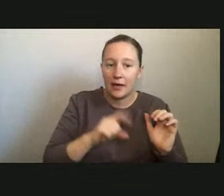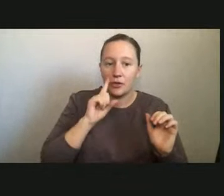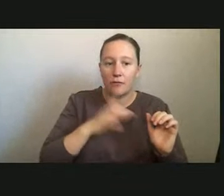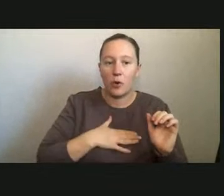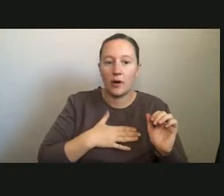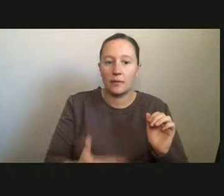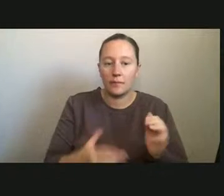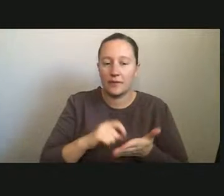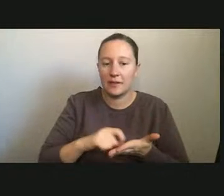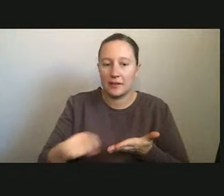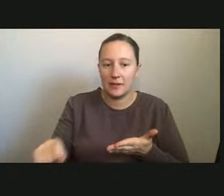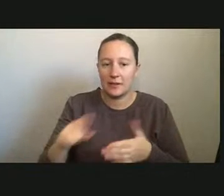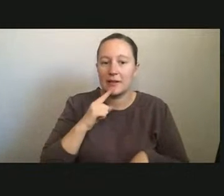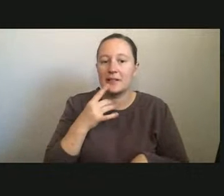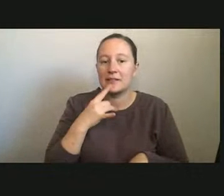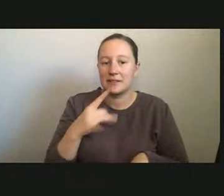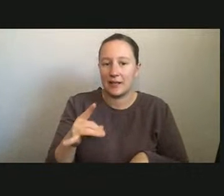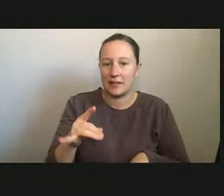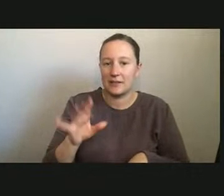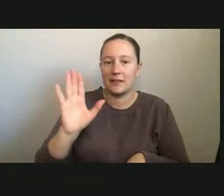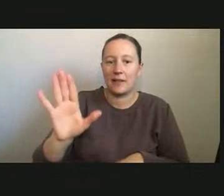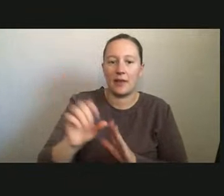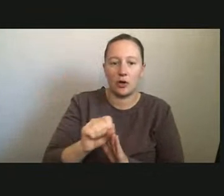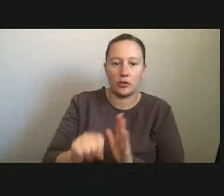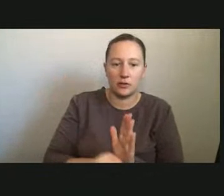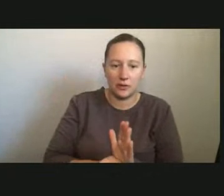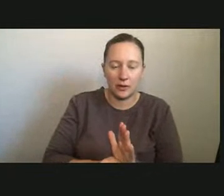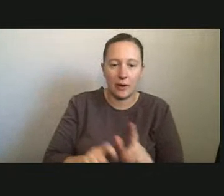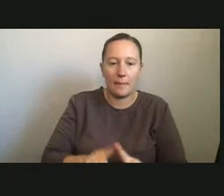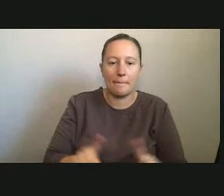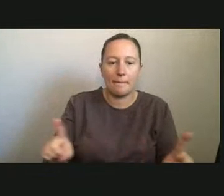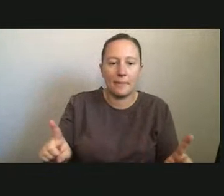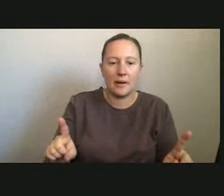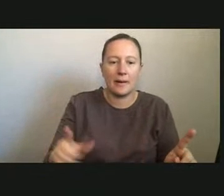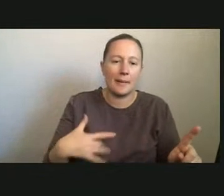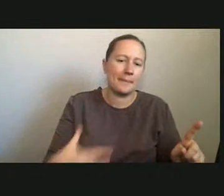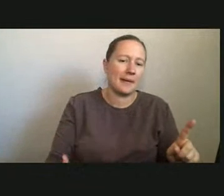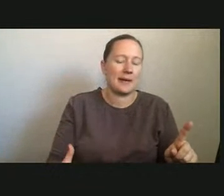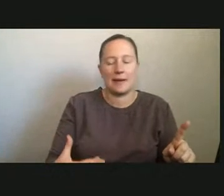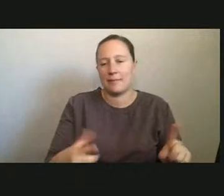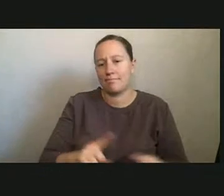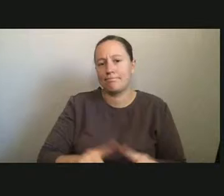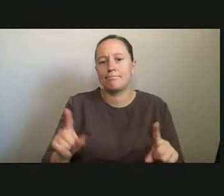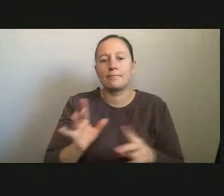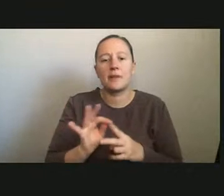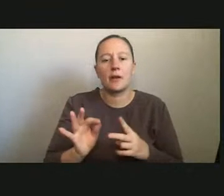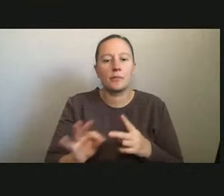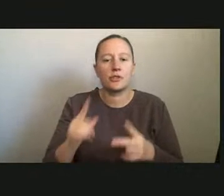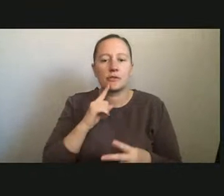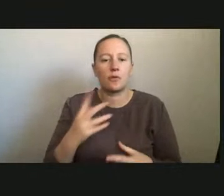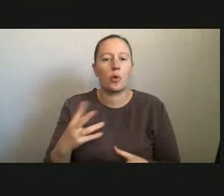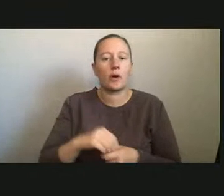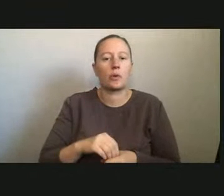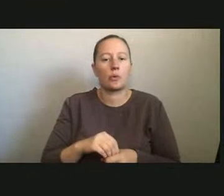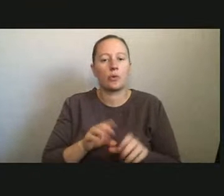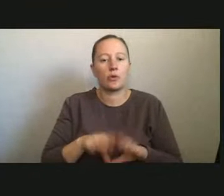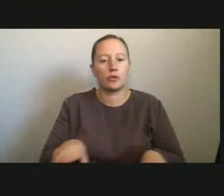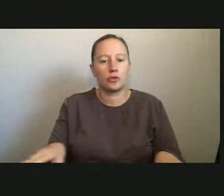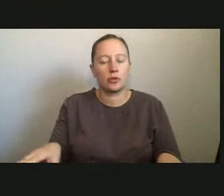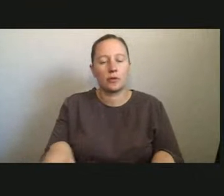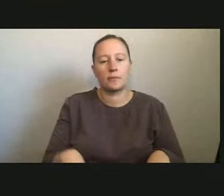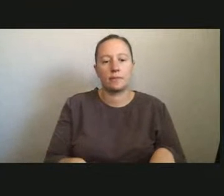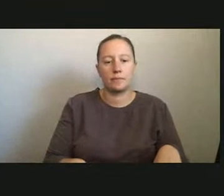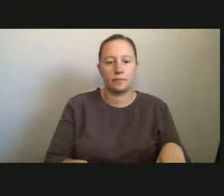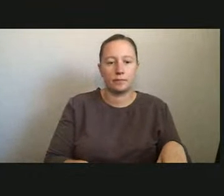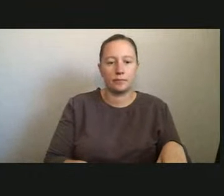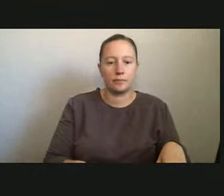consent is 18 in their state. But there are generally ways to include children. You can do parental